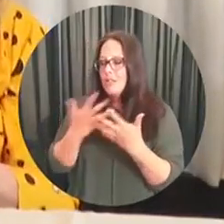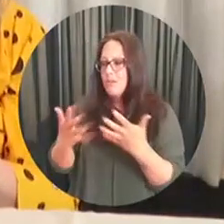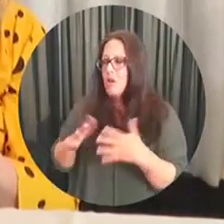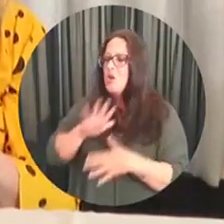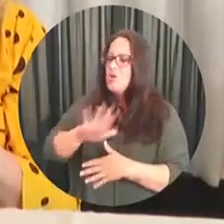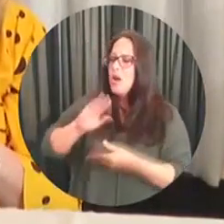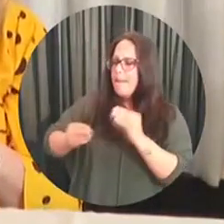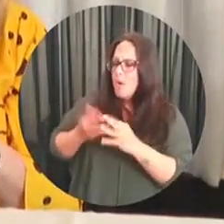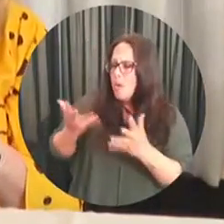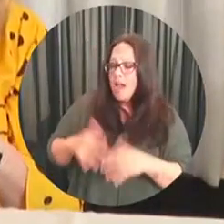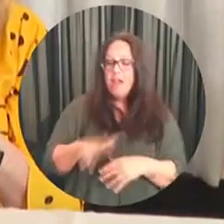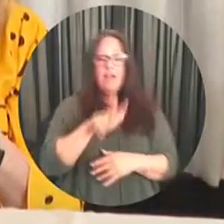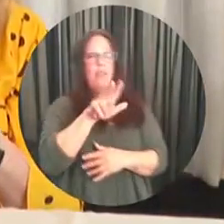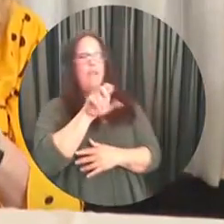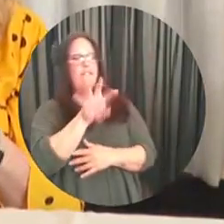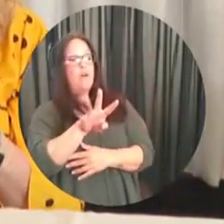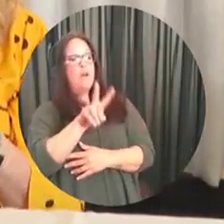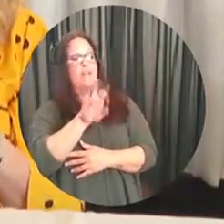Joyce?